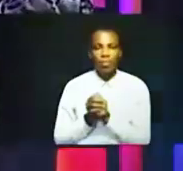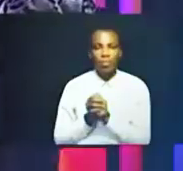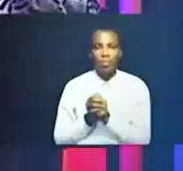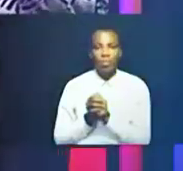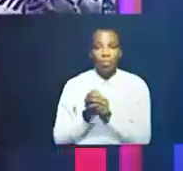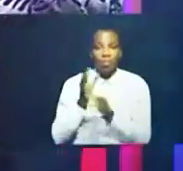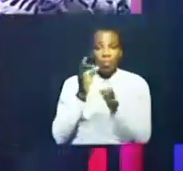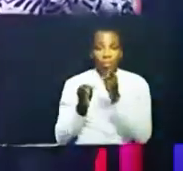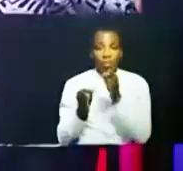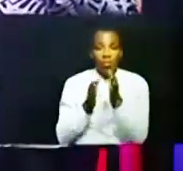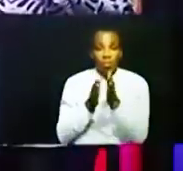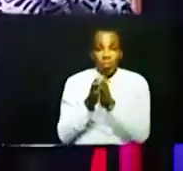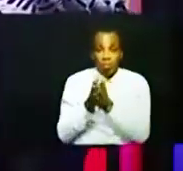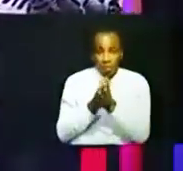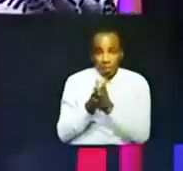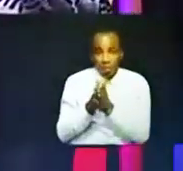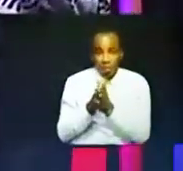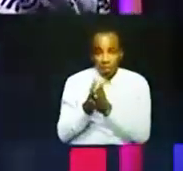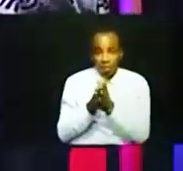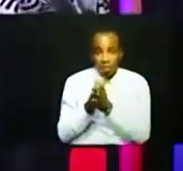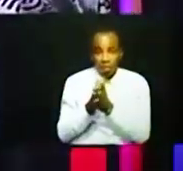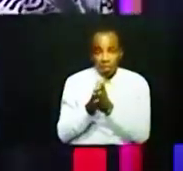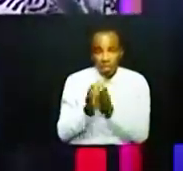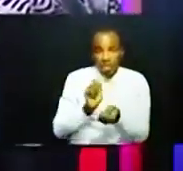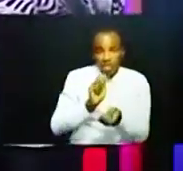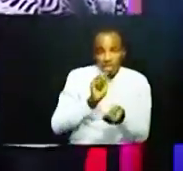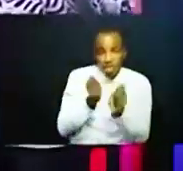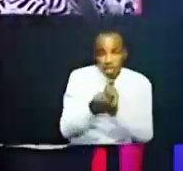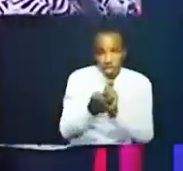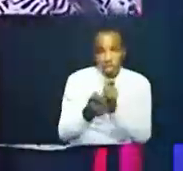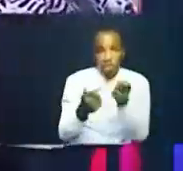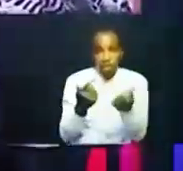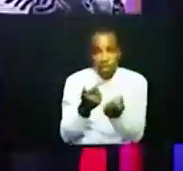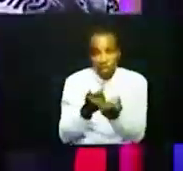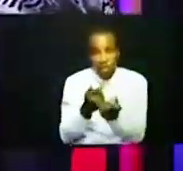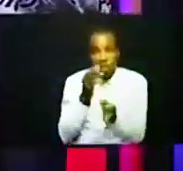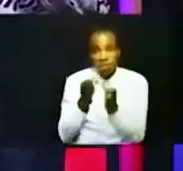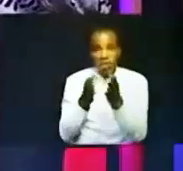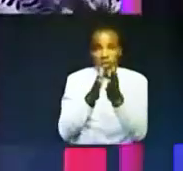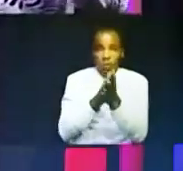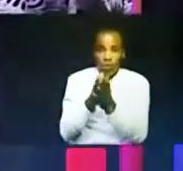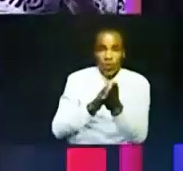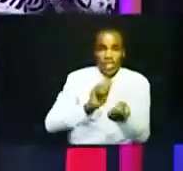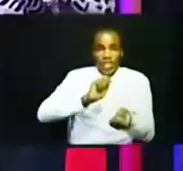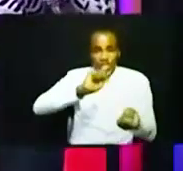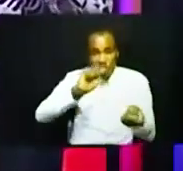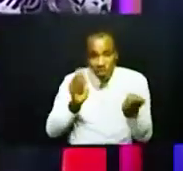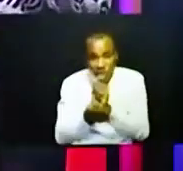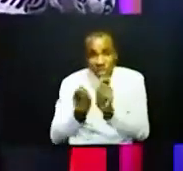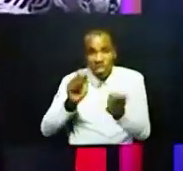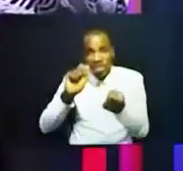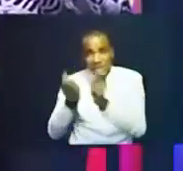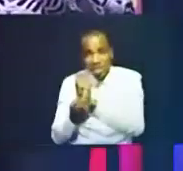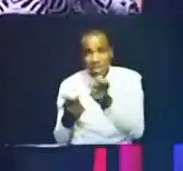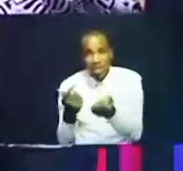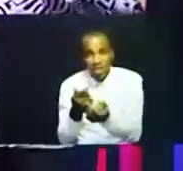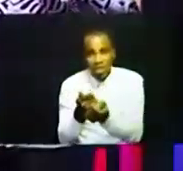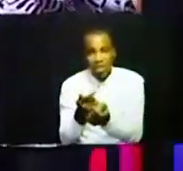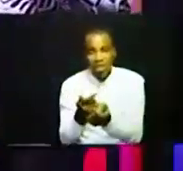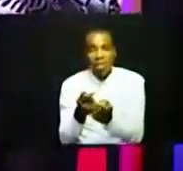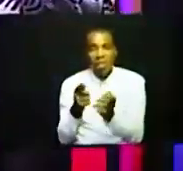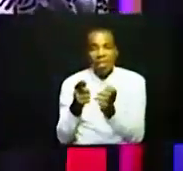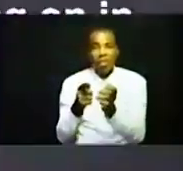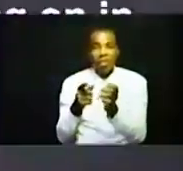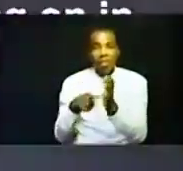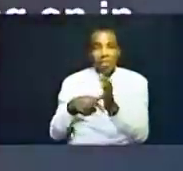We really want to bring transformation into the society. Then, as Christians,